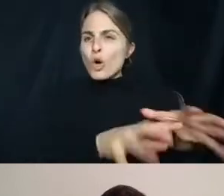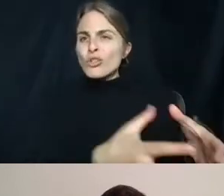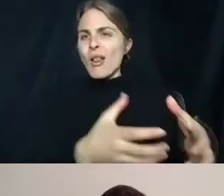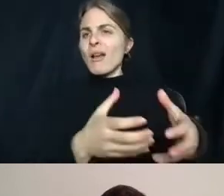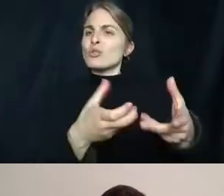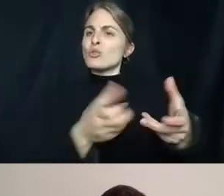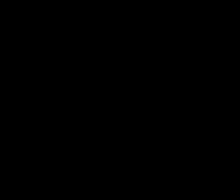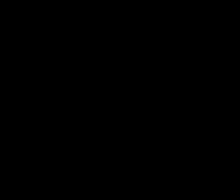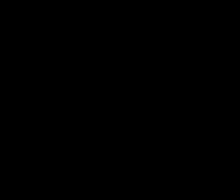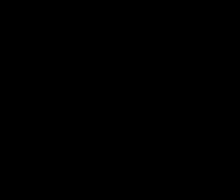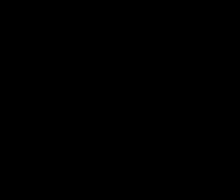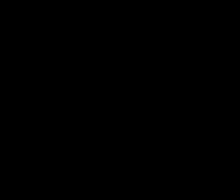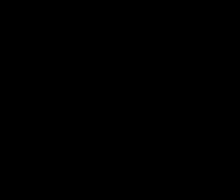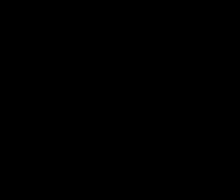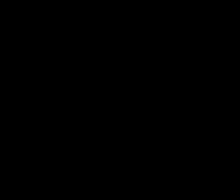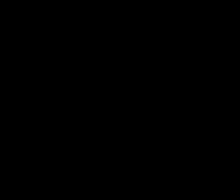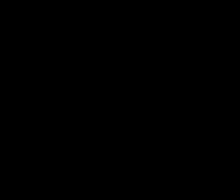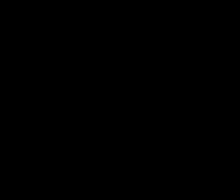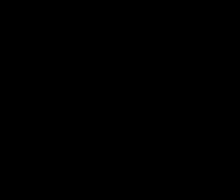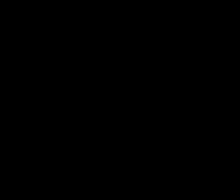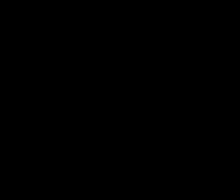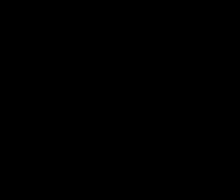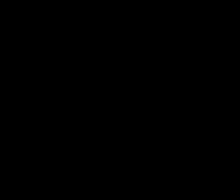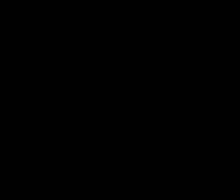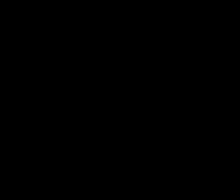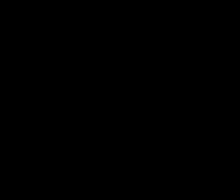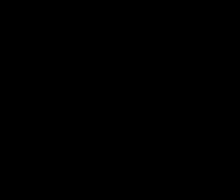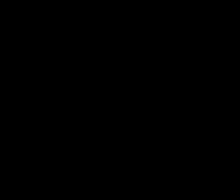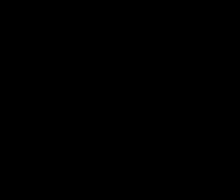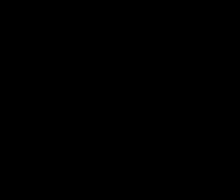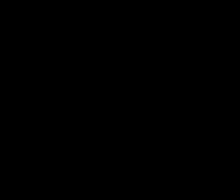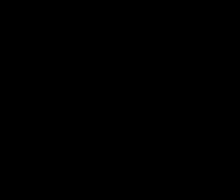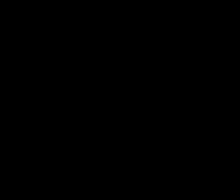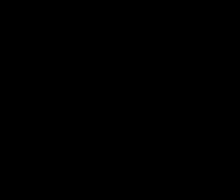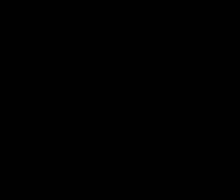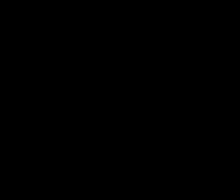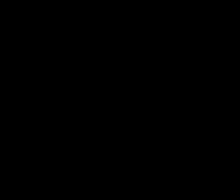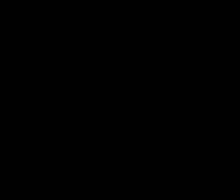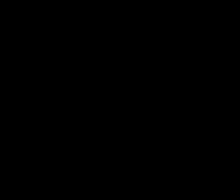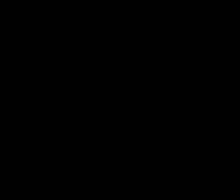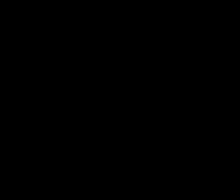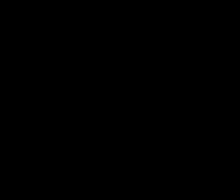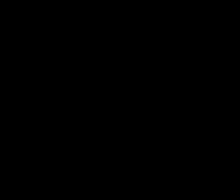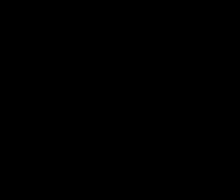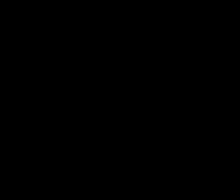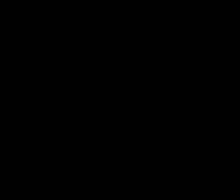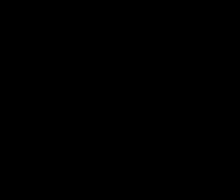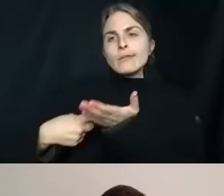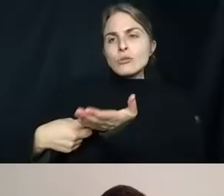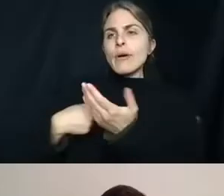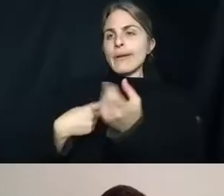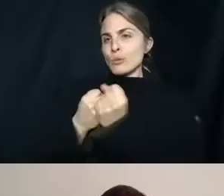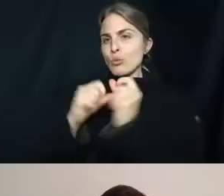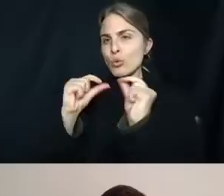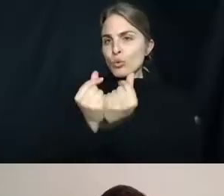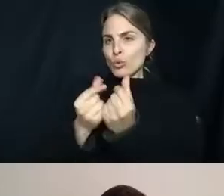all. Holly has also worked one-to-one as a coach, in addition to having served as a consultant and support group facilitator